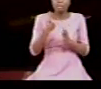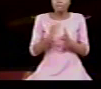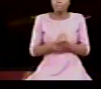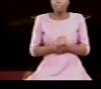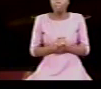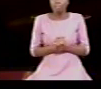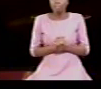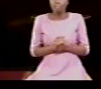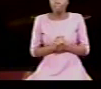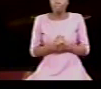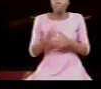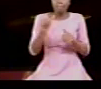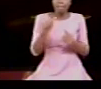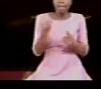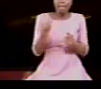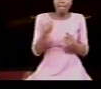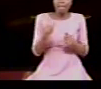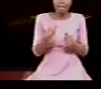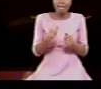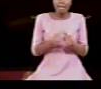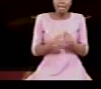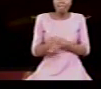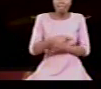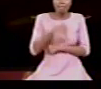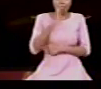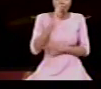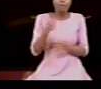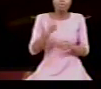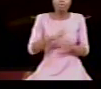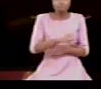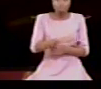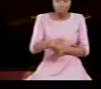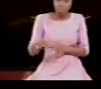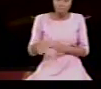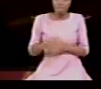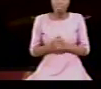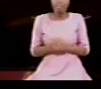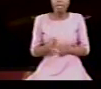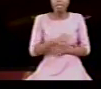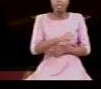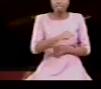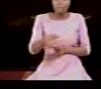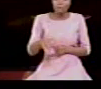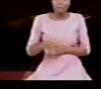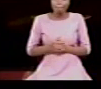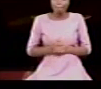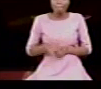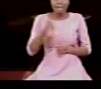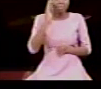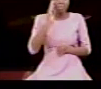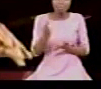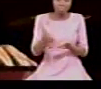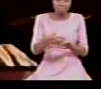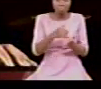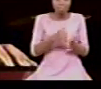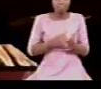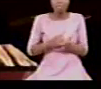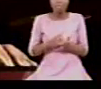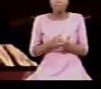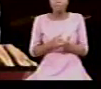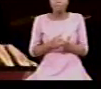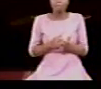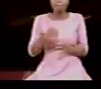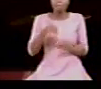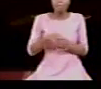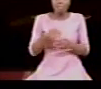Isaiah chapter 1, every day we are sowing. Every day you are sowing. You are sowing every day. And you shall reap it. You will reap.